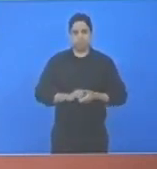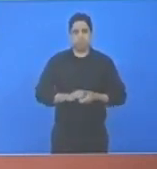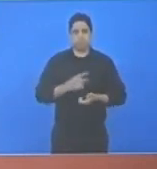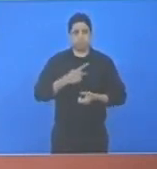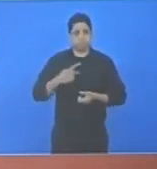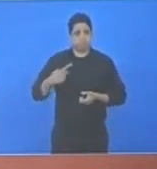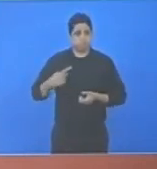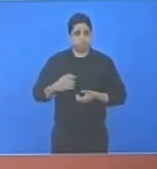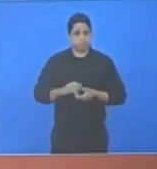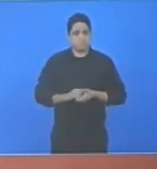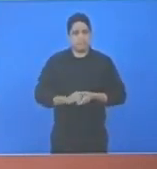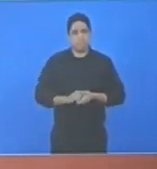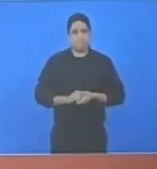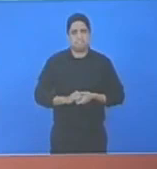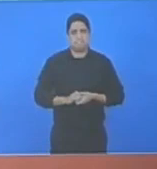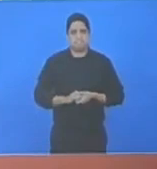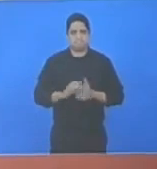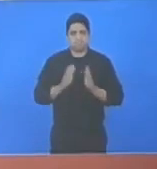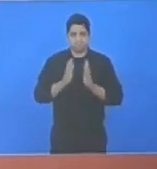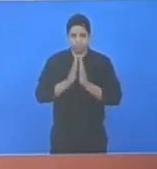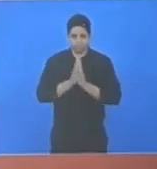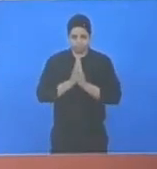regards.